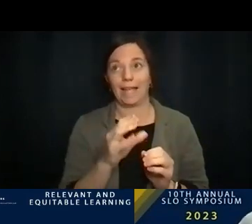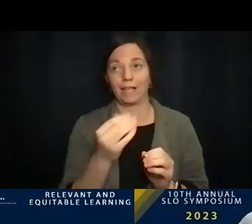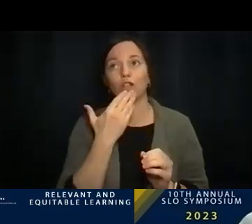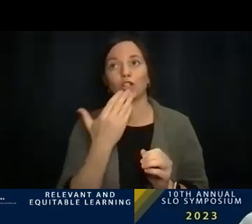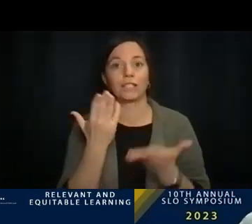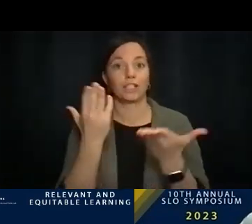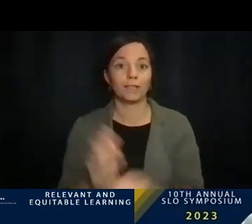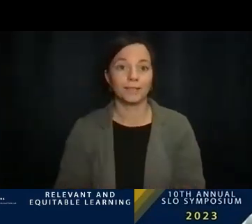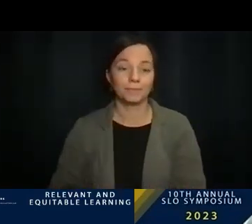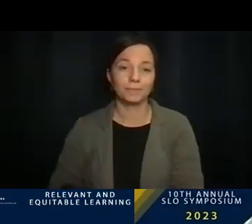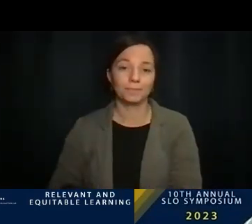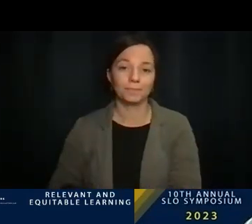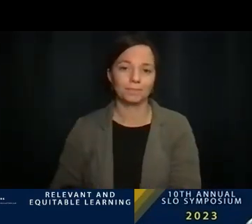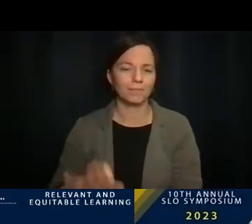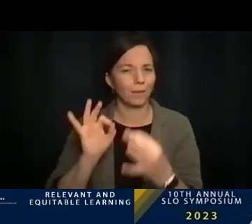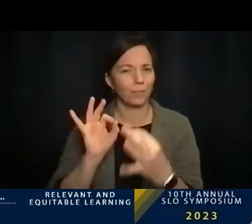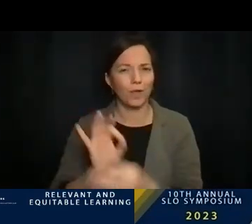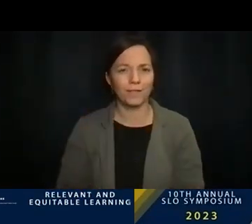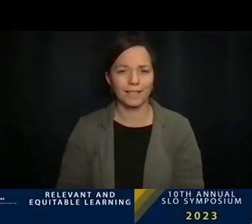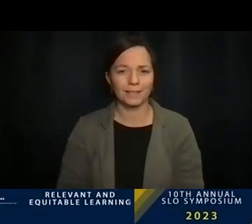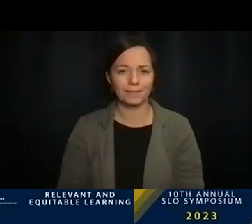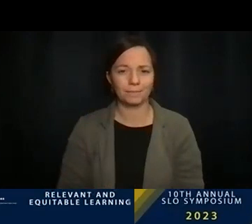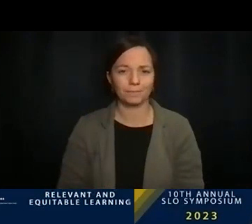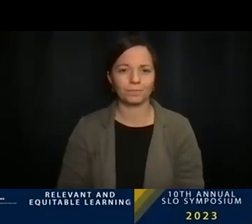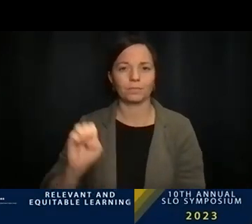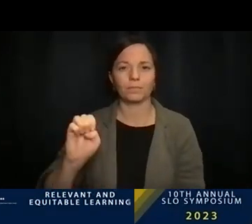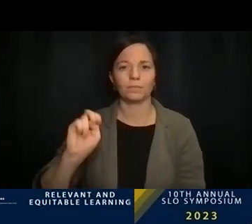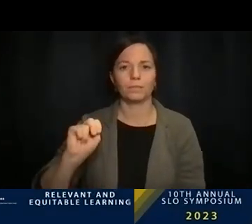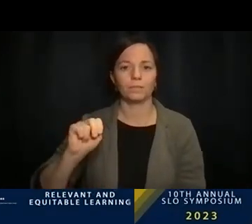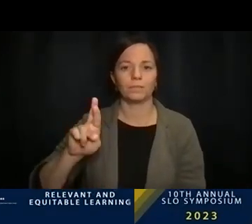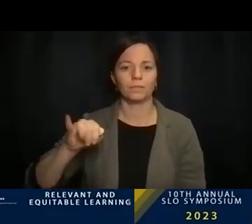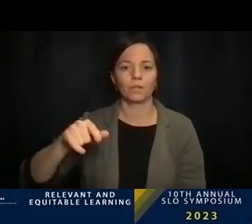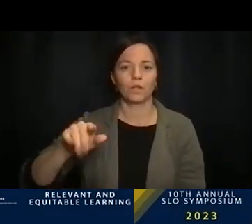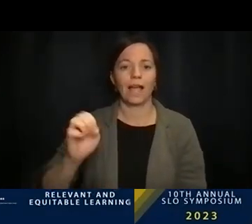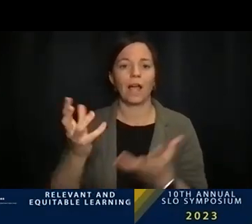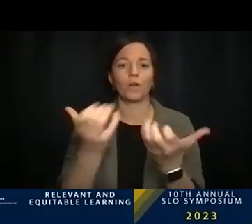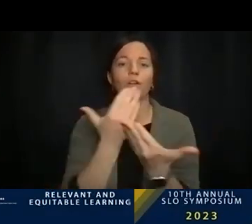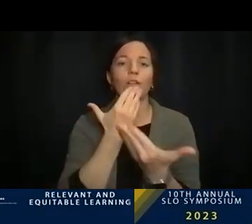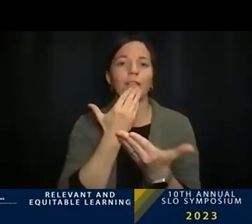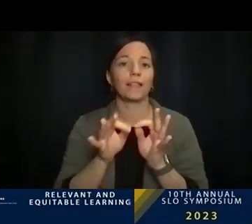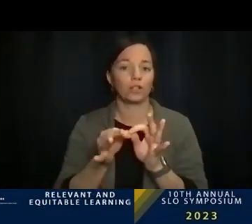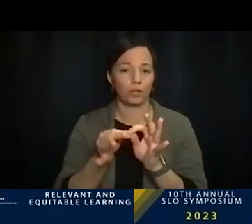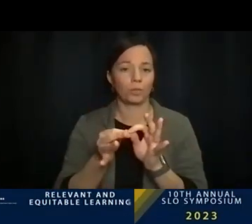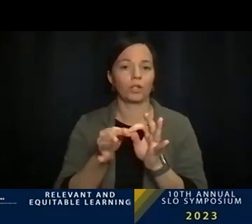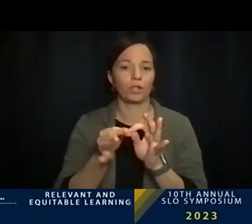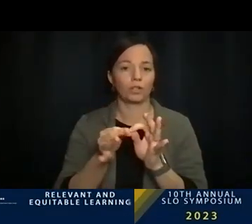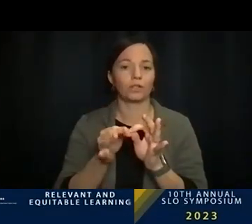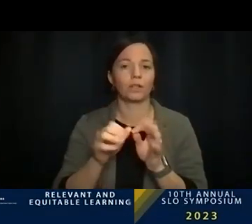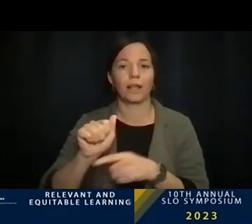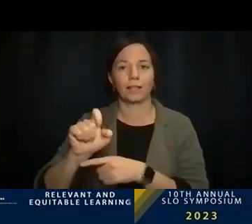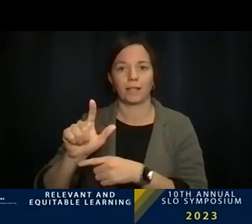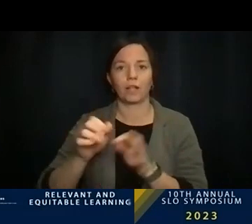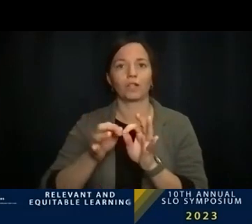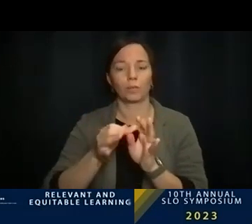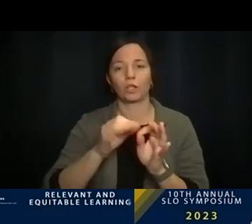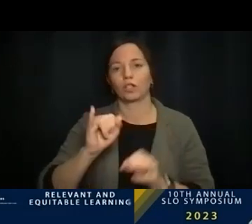suggestion. Perfect. Jarek, I just want to thank the interpreters, ASL interpreters,